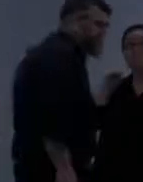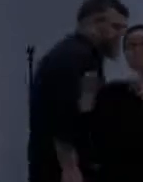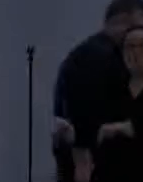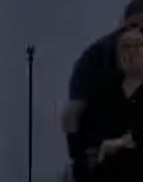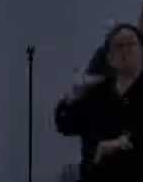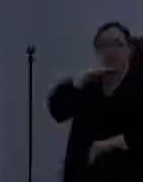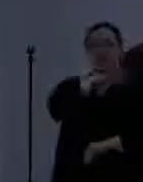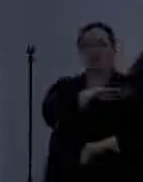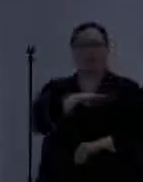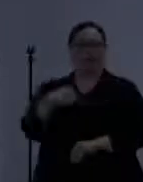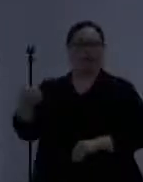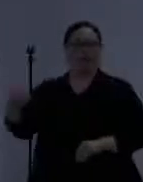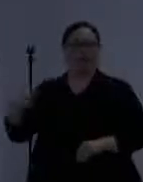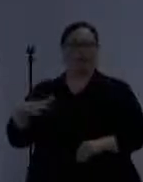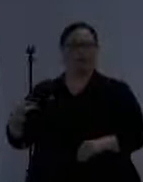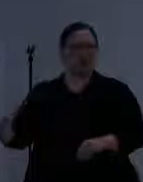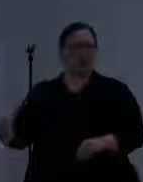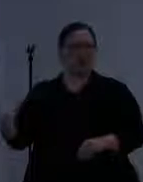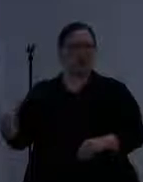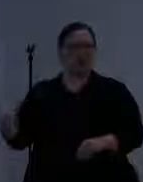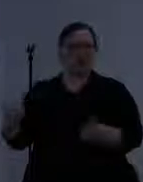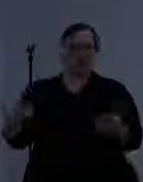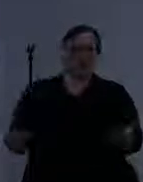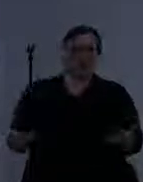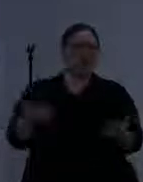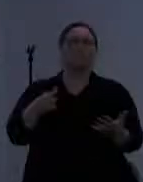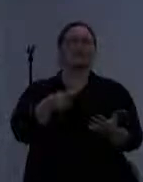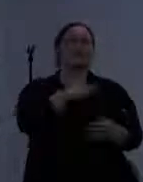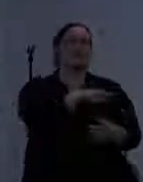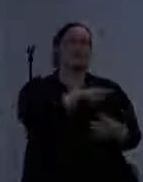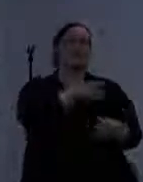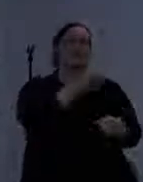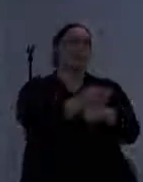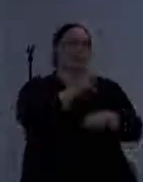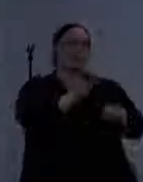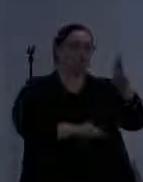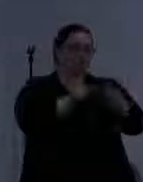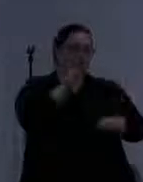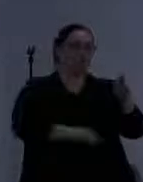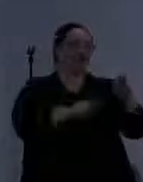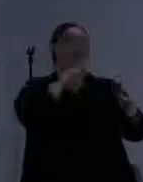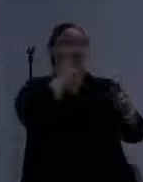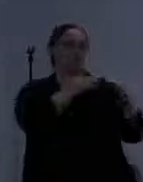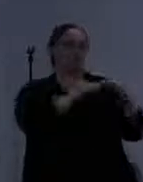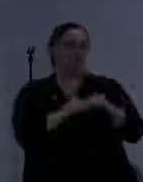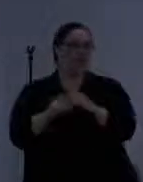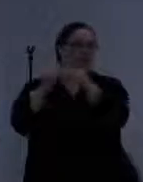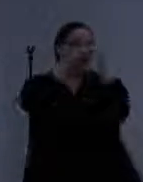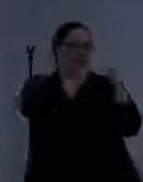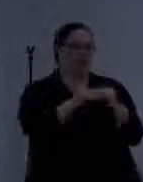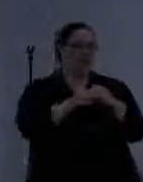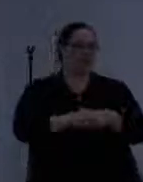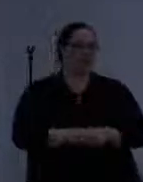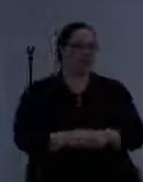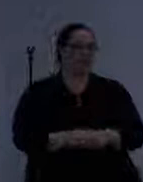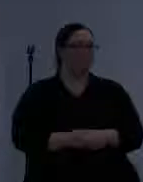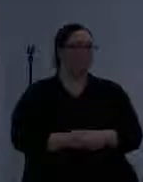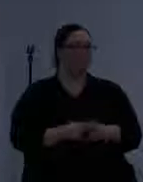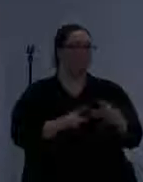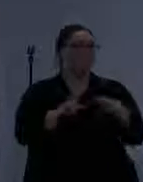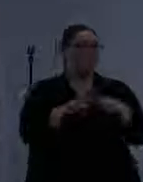people with questions there about that. I may only be able to give a small answer because it's still new and in